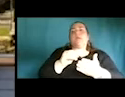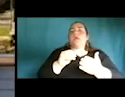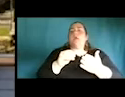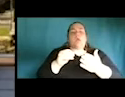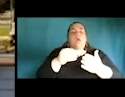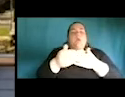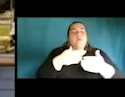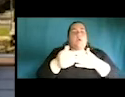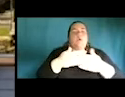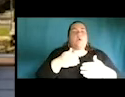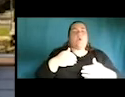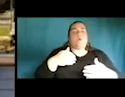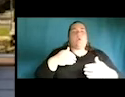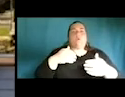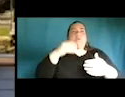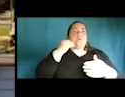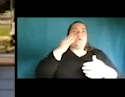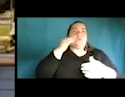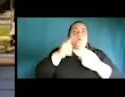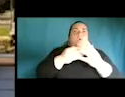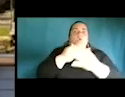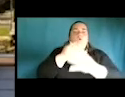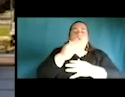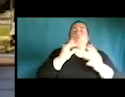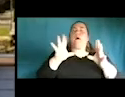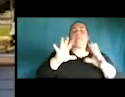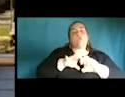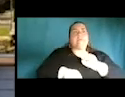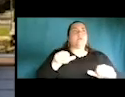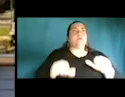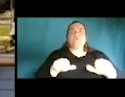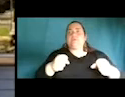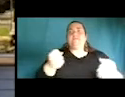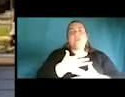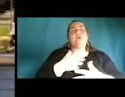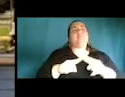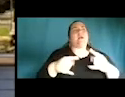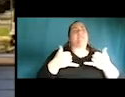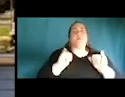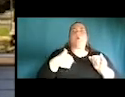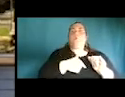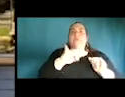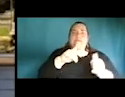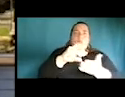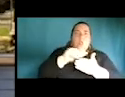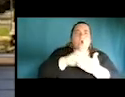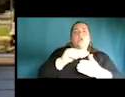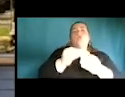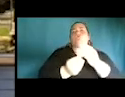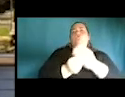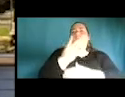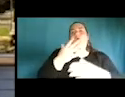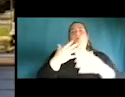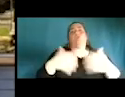unbelievable grief and uncertainty. And we are grateful for the efforts that our awardees and all of our faculty